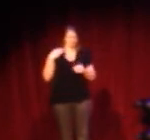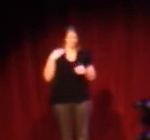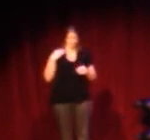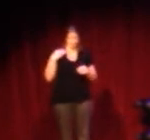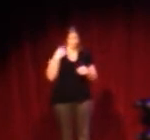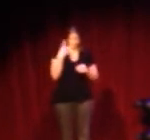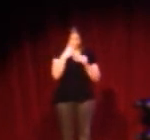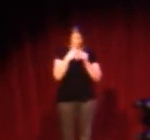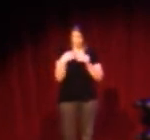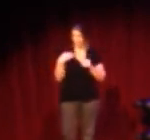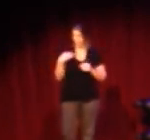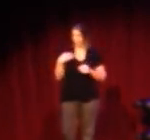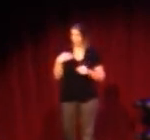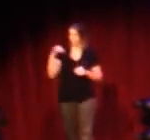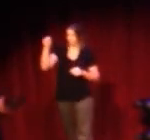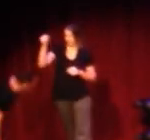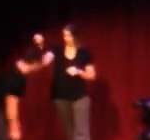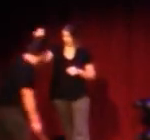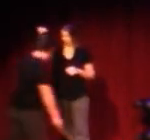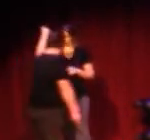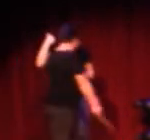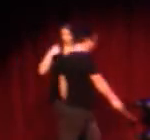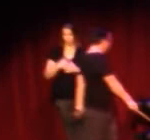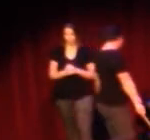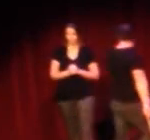Yes, absolutely. Yes.